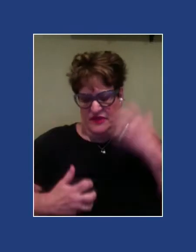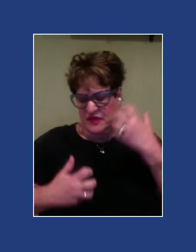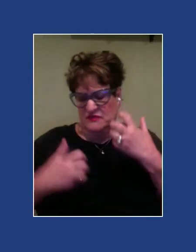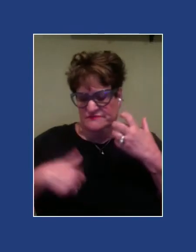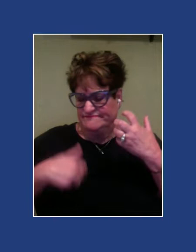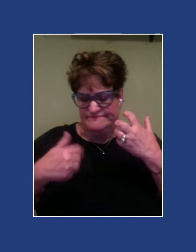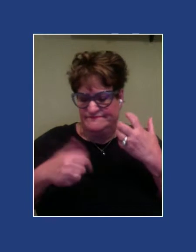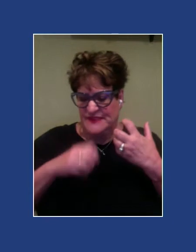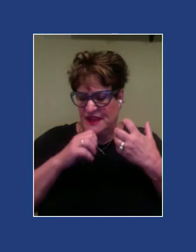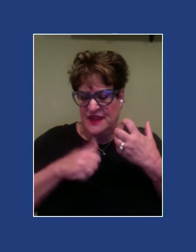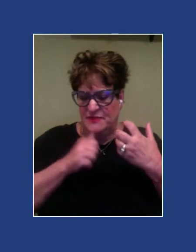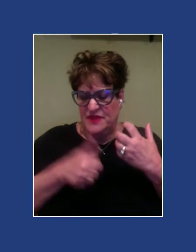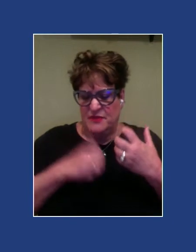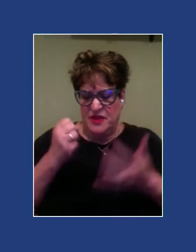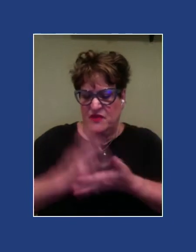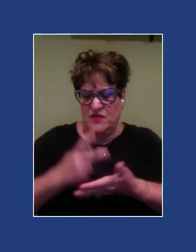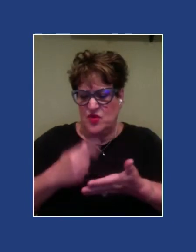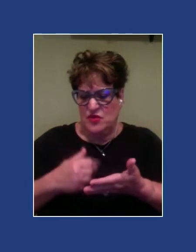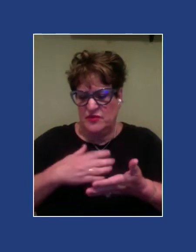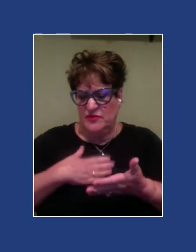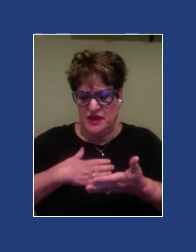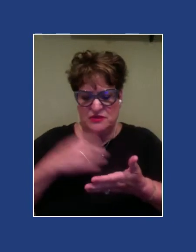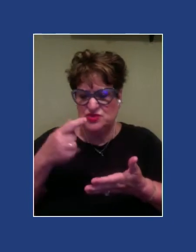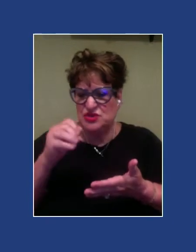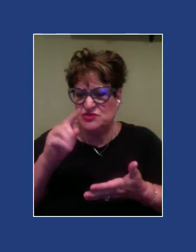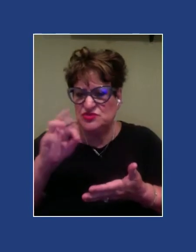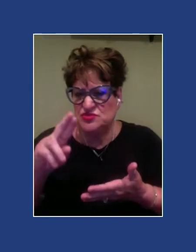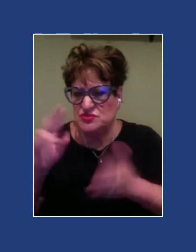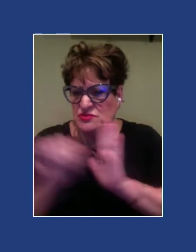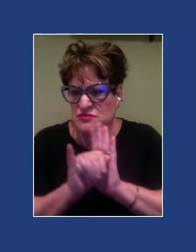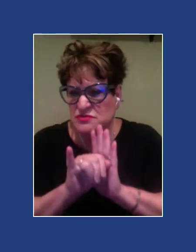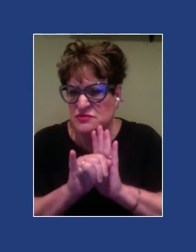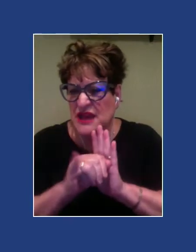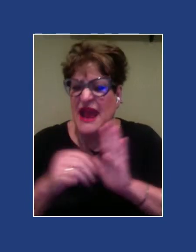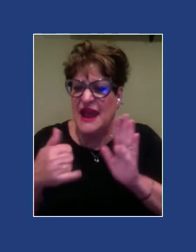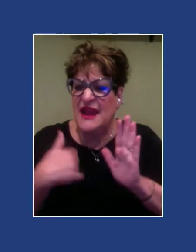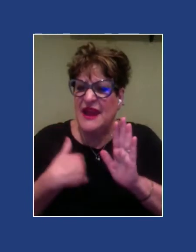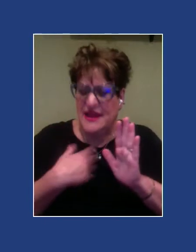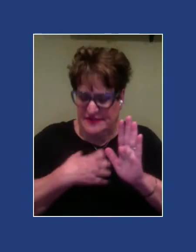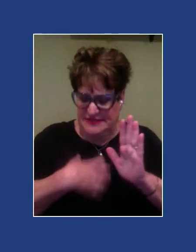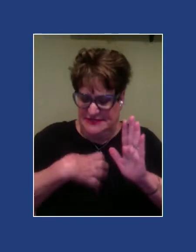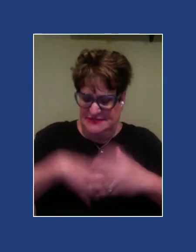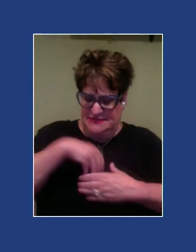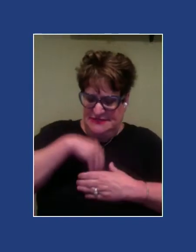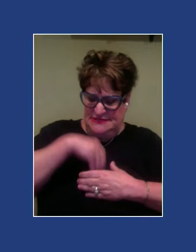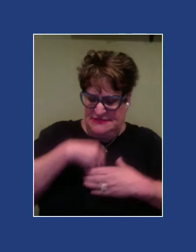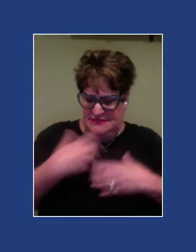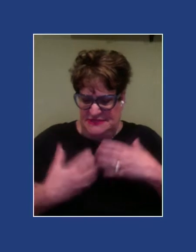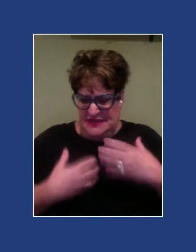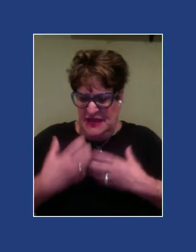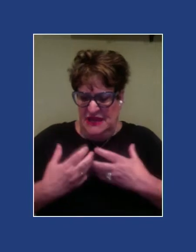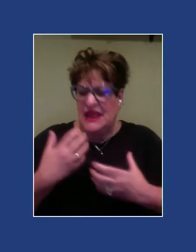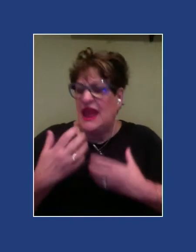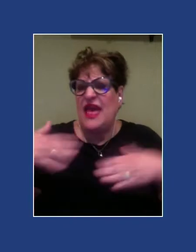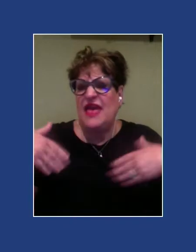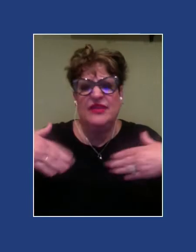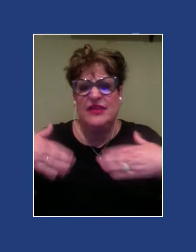haven't been affirmed in their gender identity yet and haven't accessed desired gender-affirming medical and surgical care.